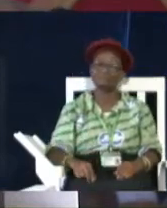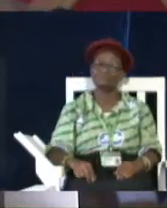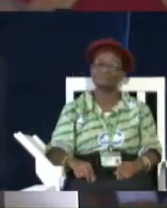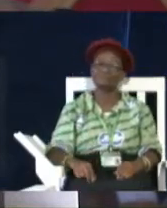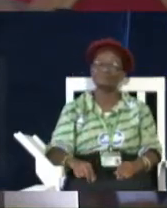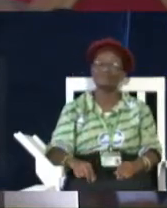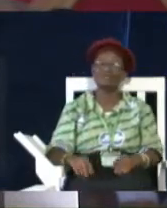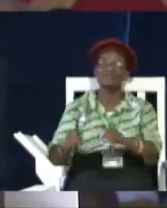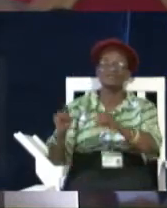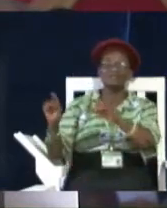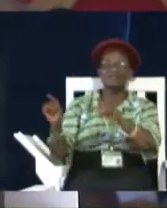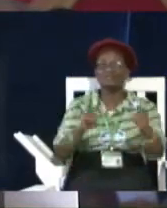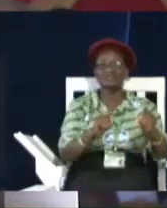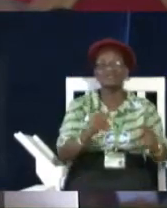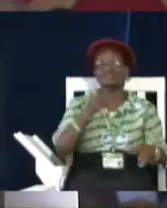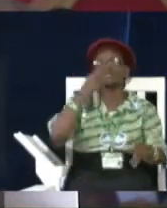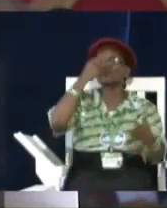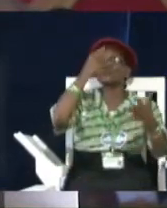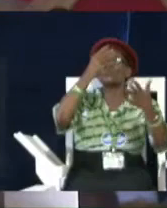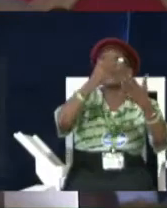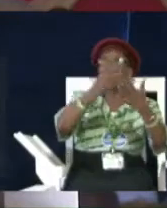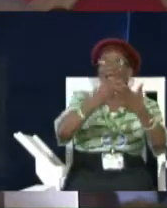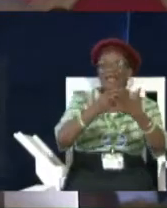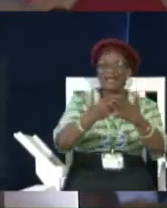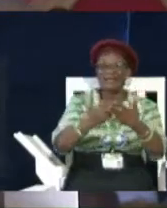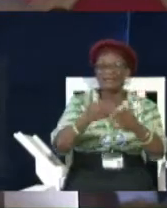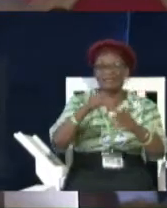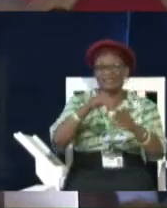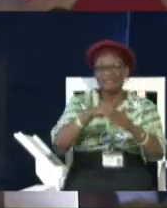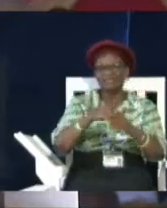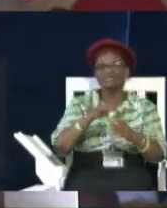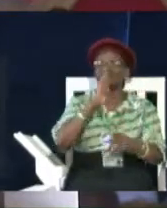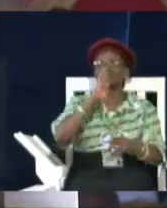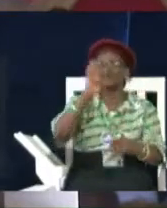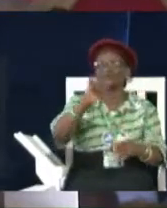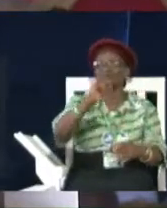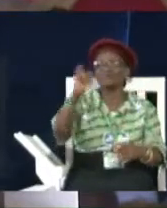excelled in being the carrier of joy.